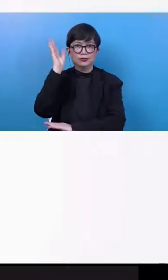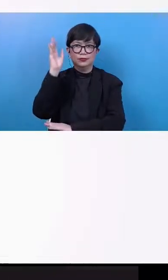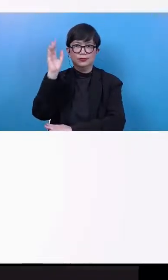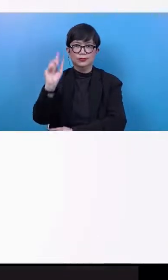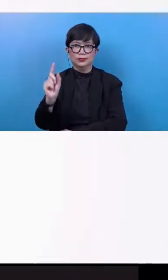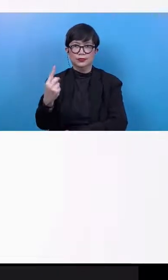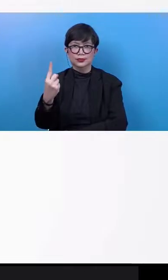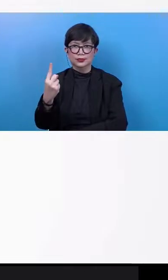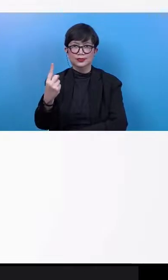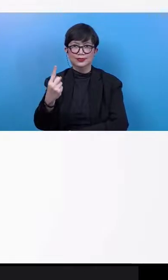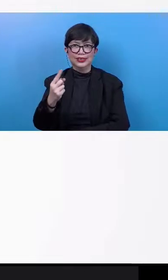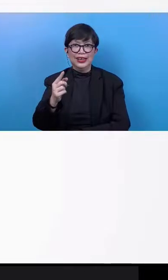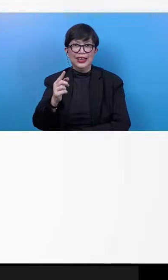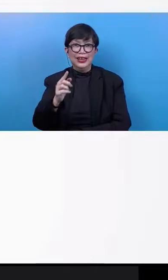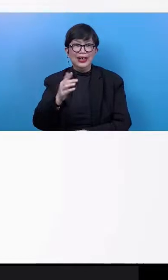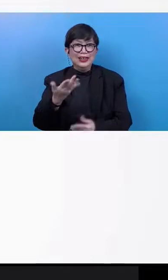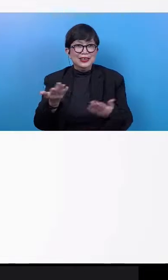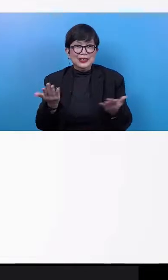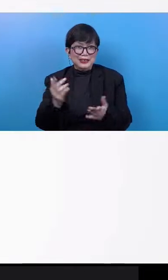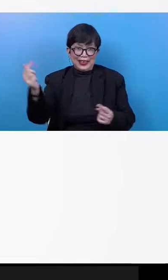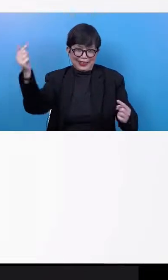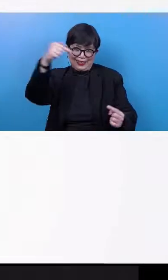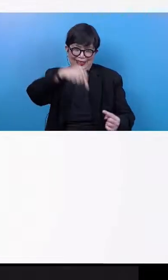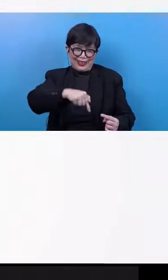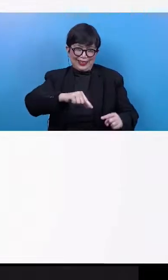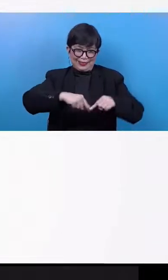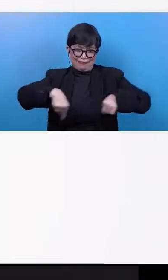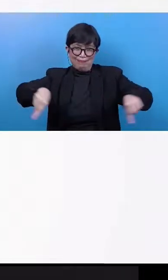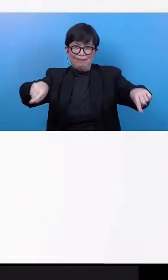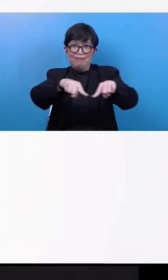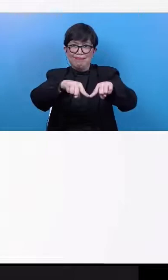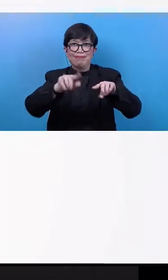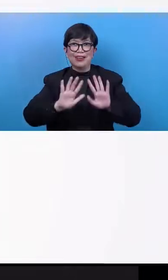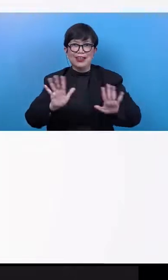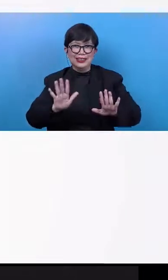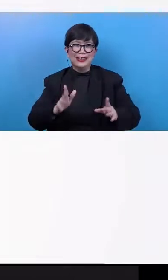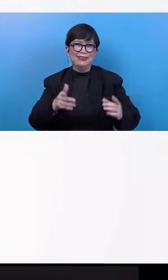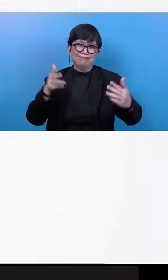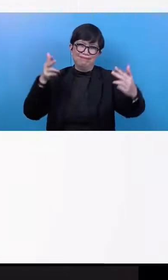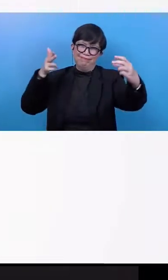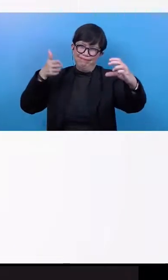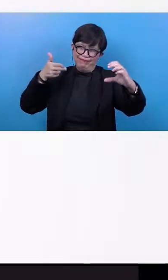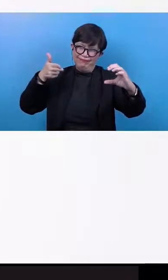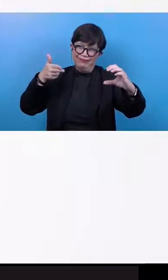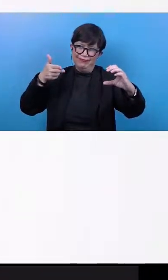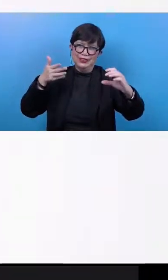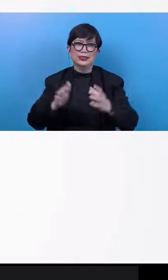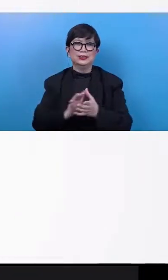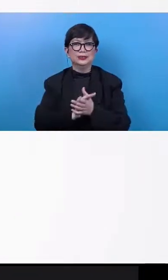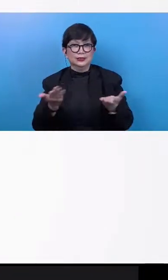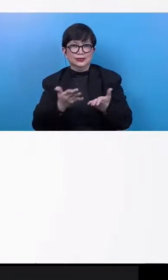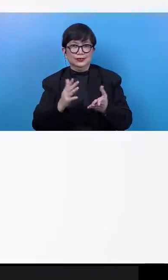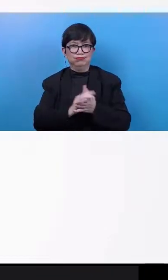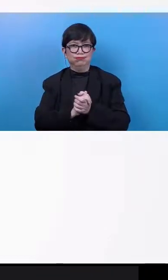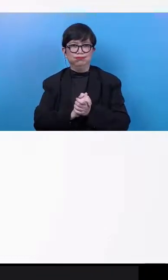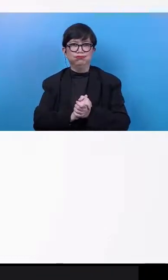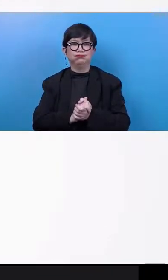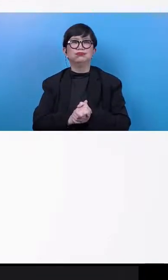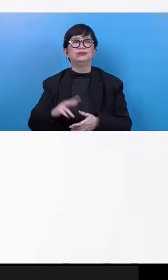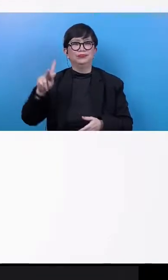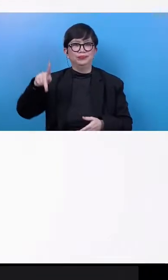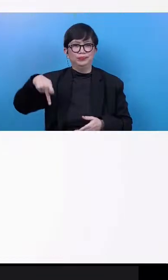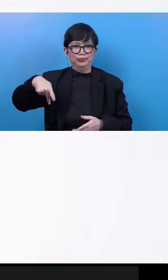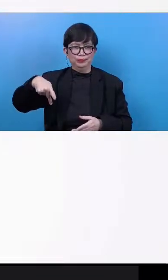person because of the time difference. This is Pedro Consercio, the Director, Human Development Office, UNDP. He's